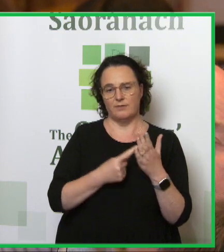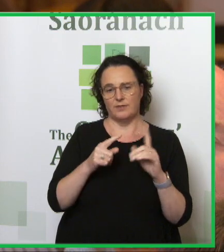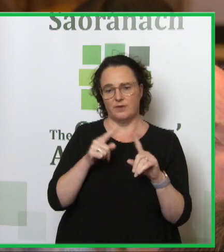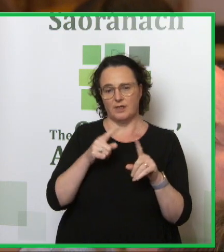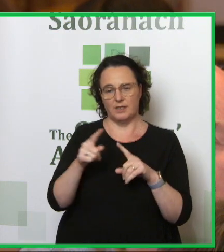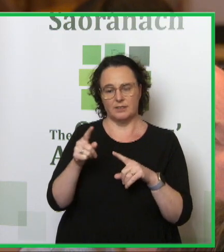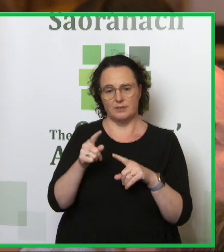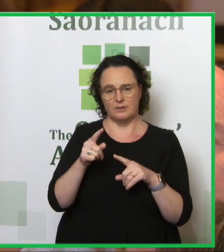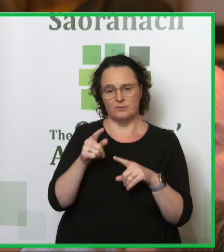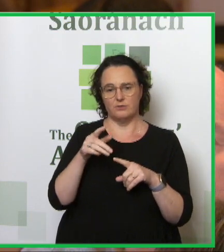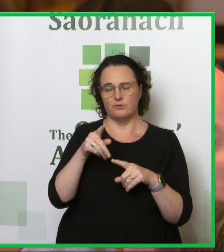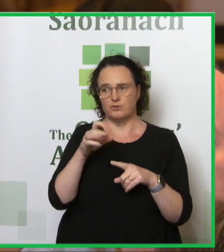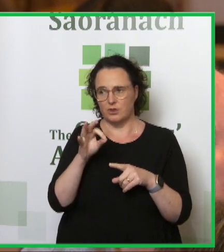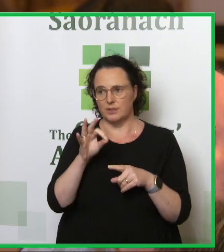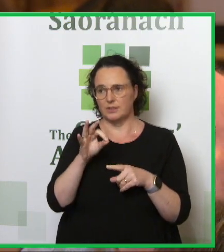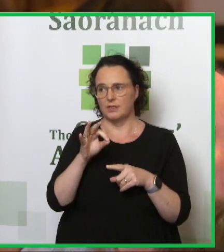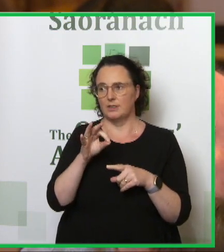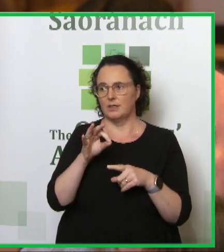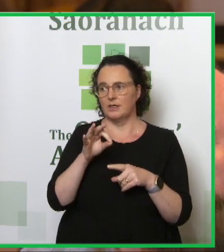to uniform, including the